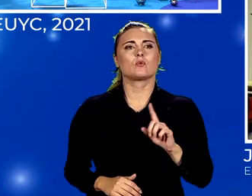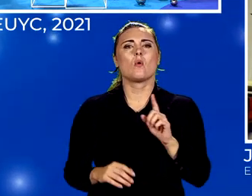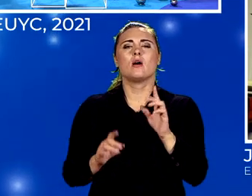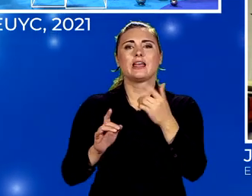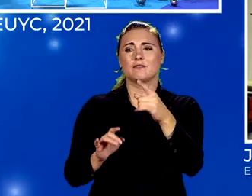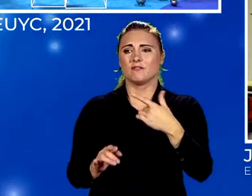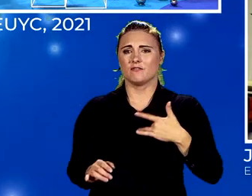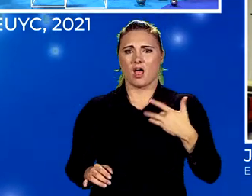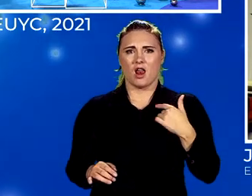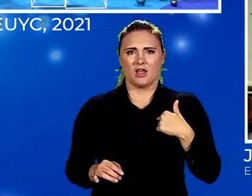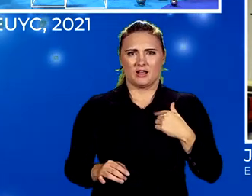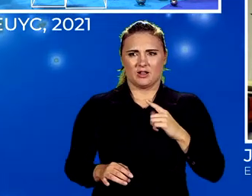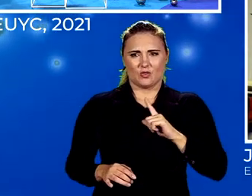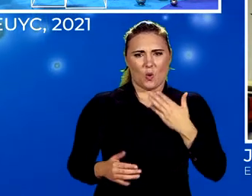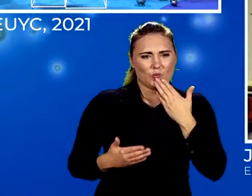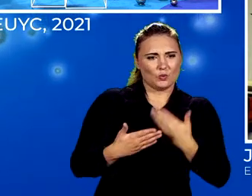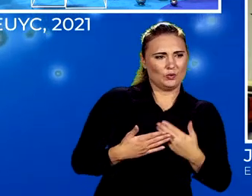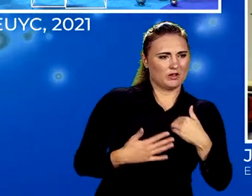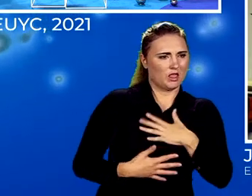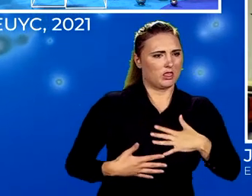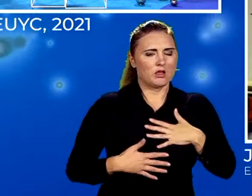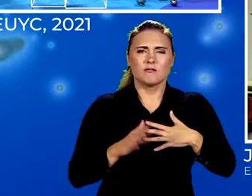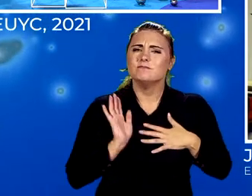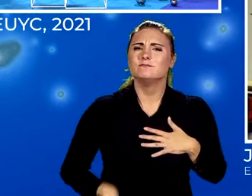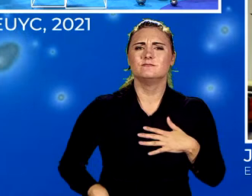unquote. My best advice would just